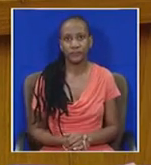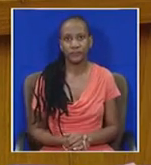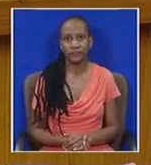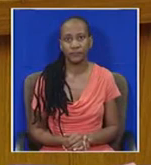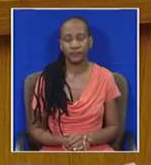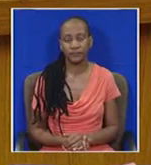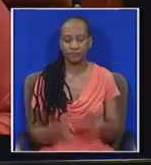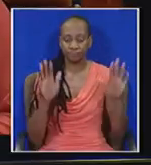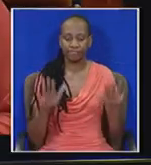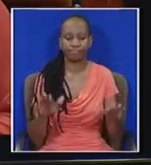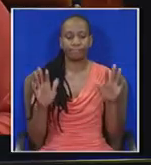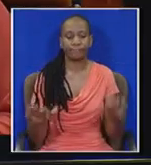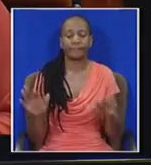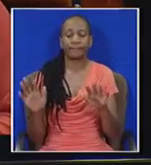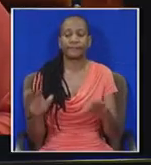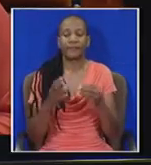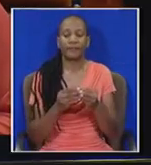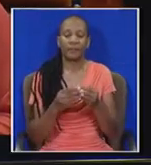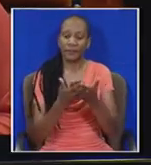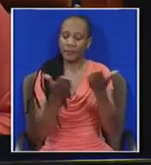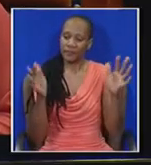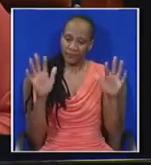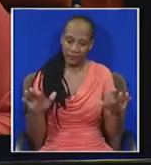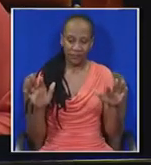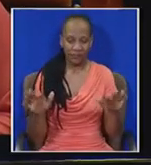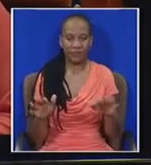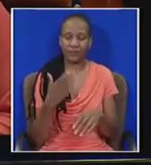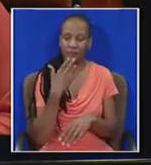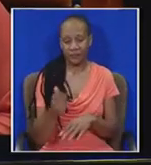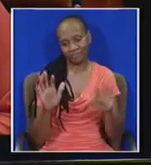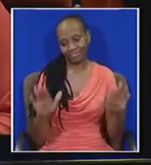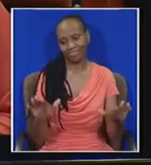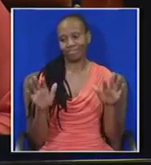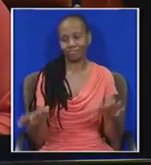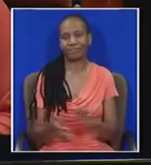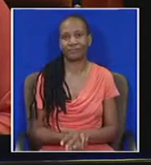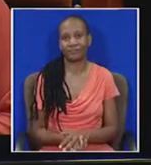Mr. President. Order, honorable members. Honorable members, order.